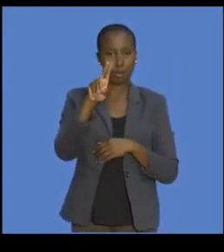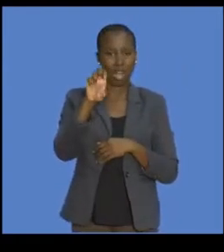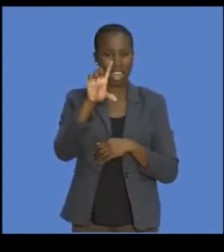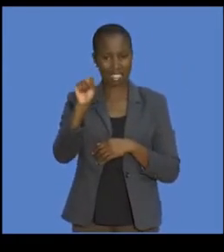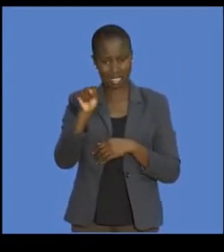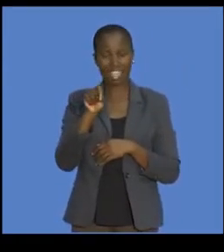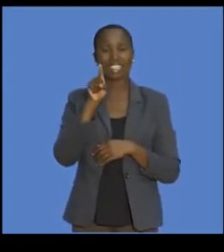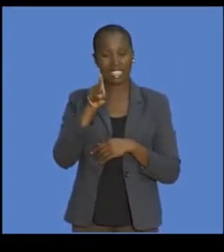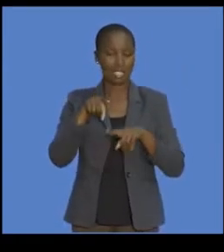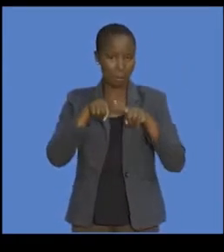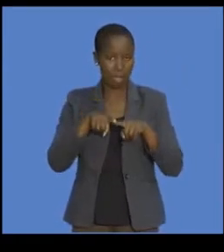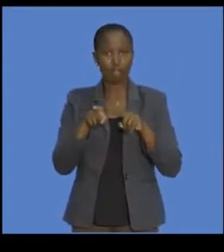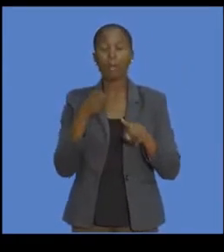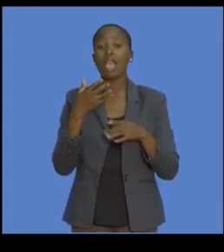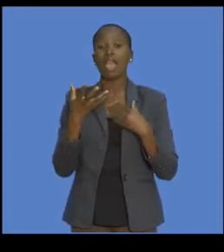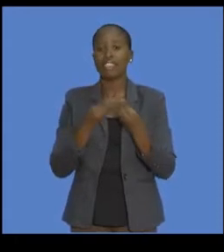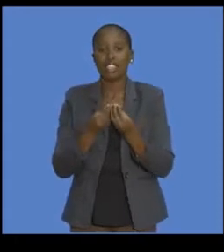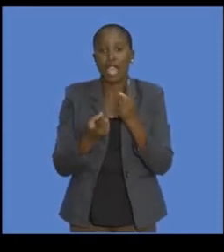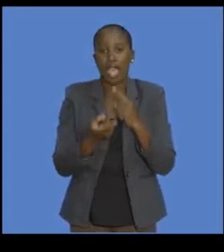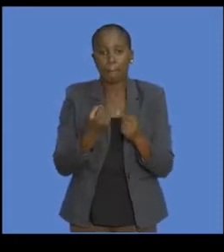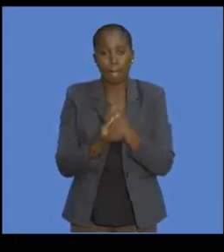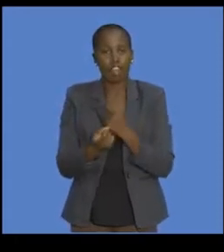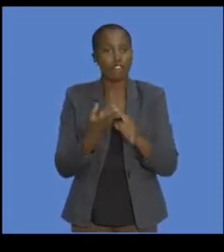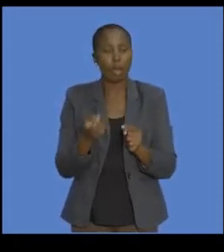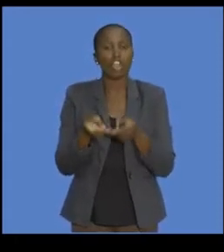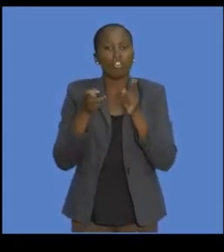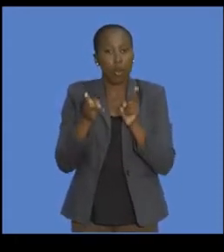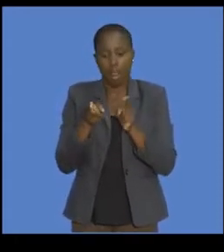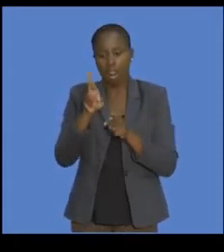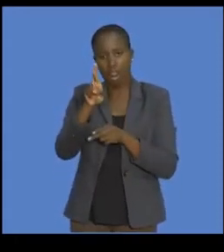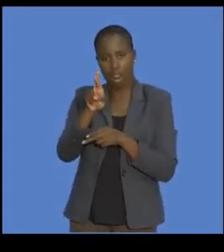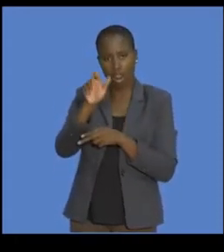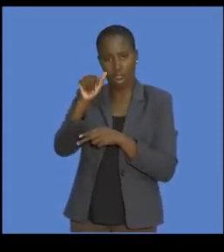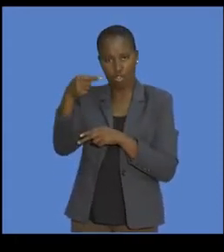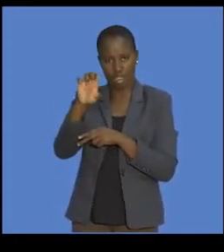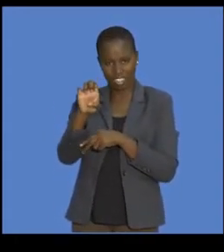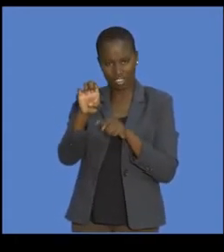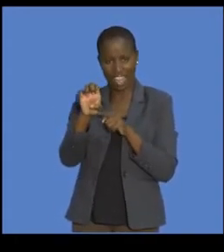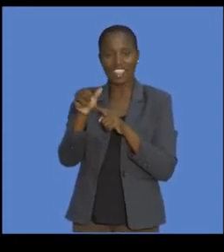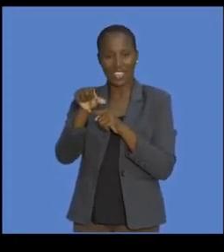away from what we call the normal range, initiating a process of homeostasis.